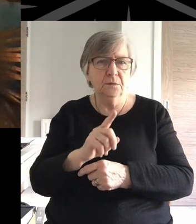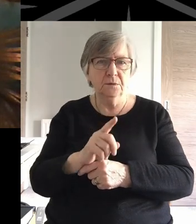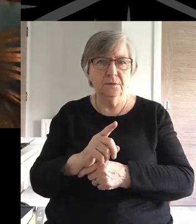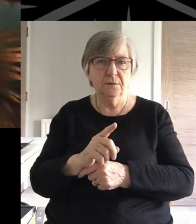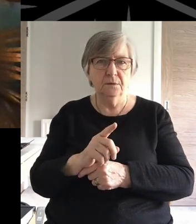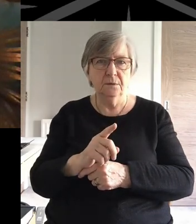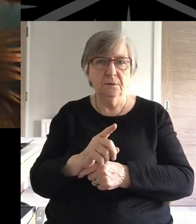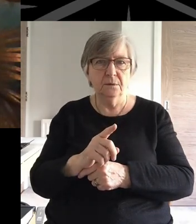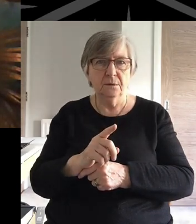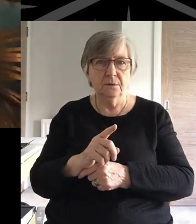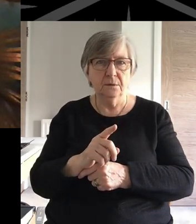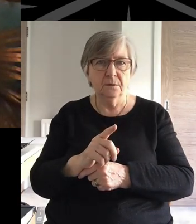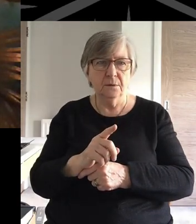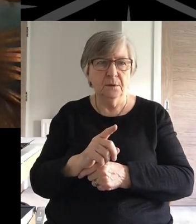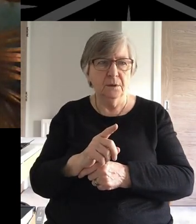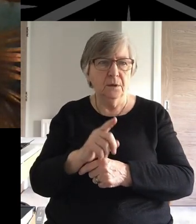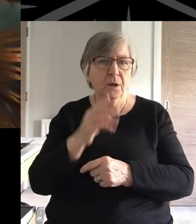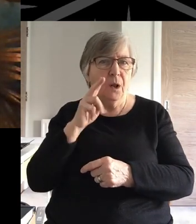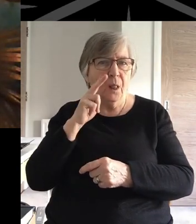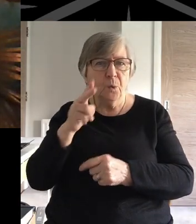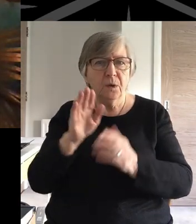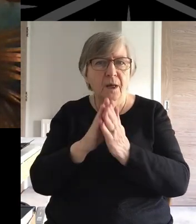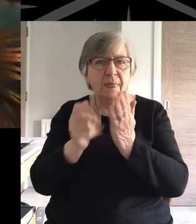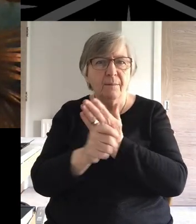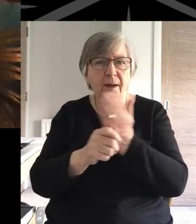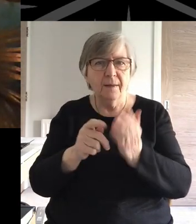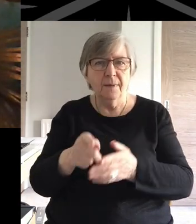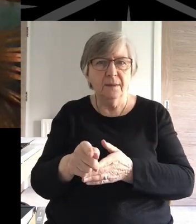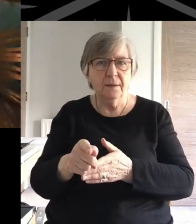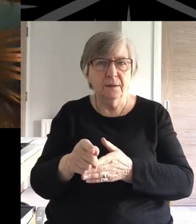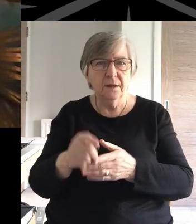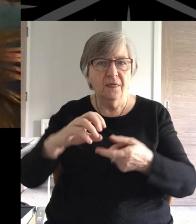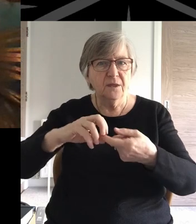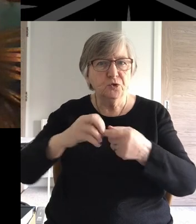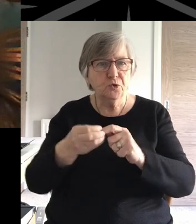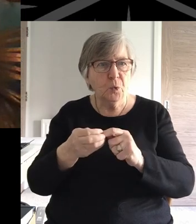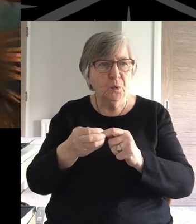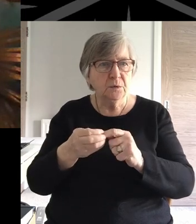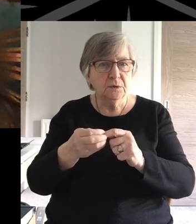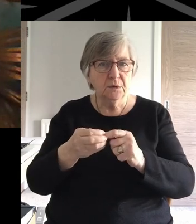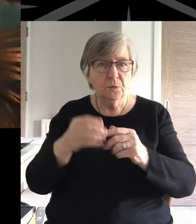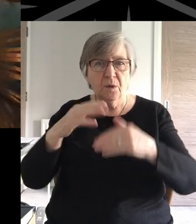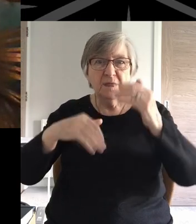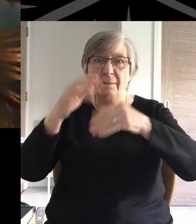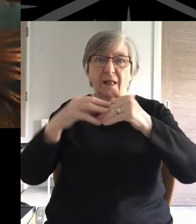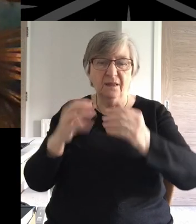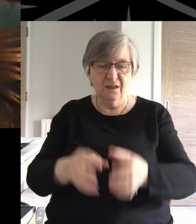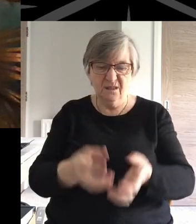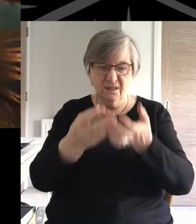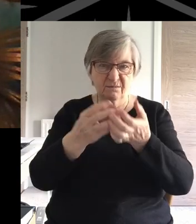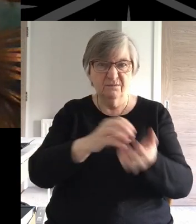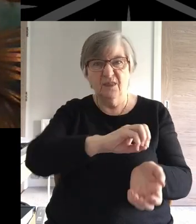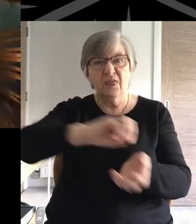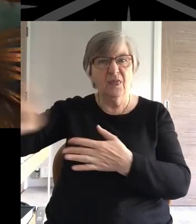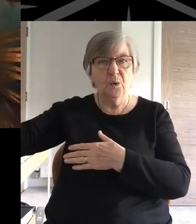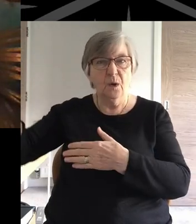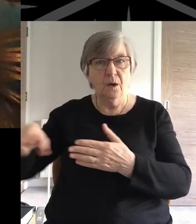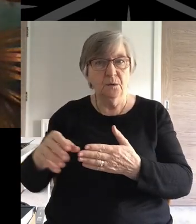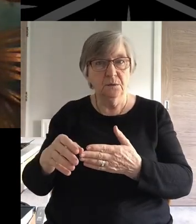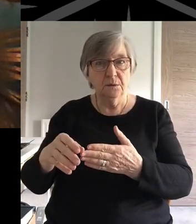"What then is this that is written? The stone which the builders